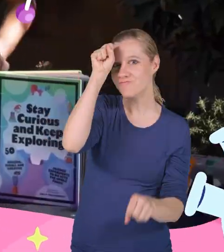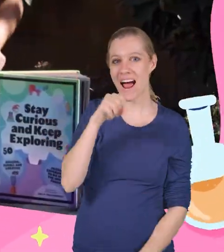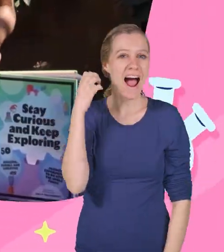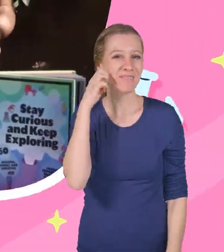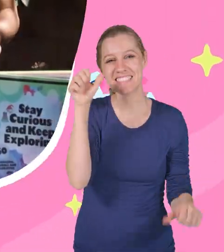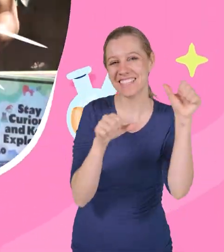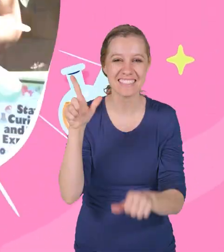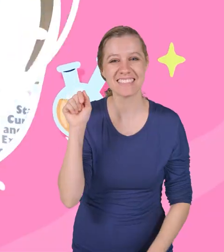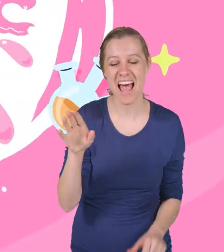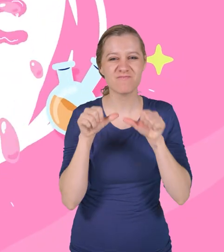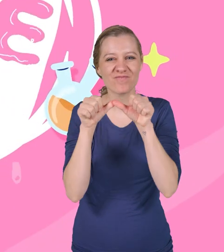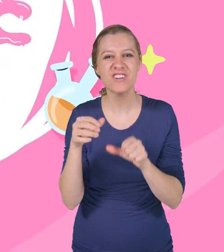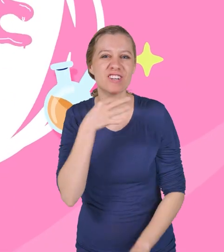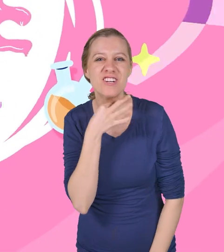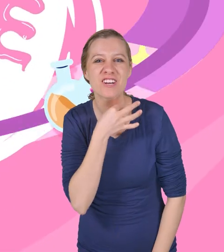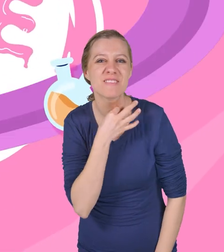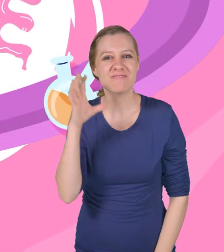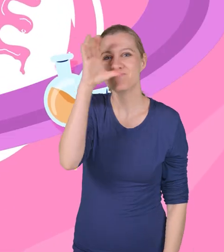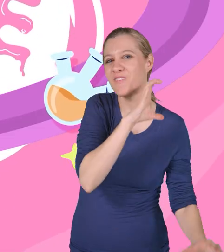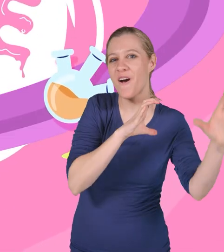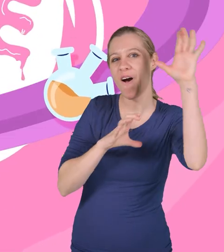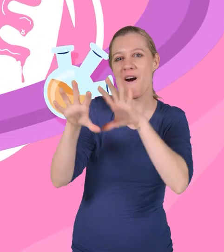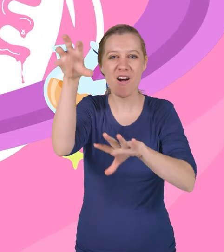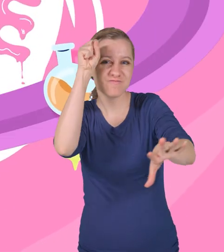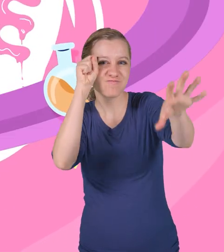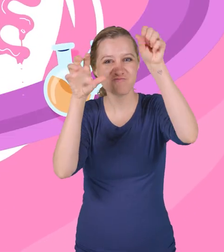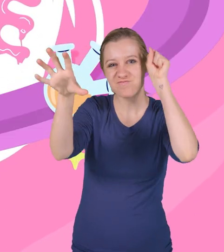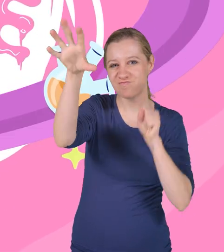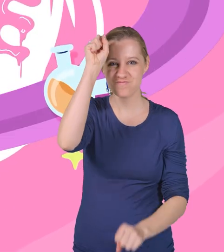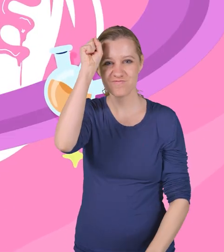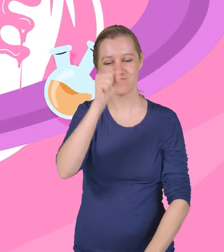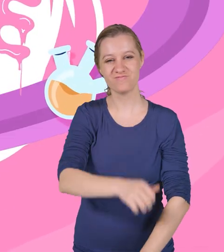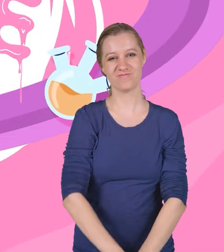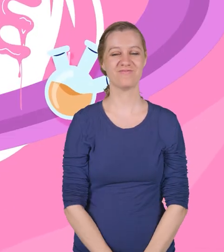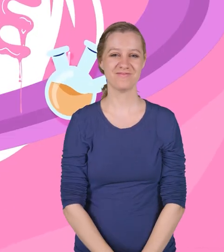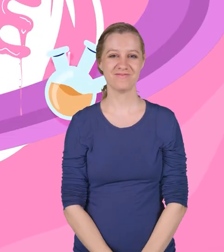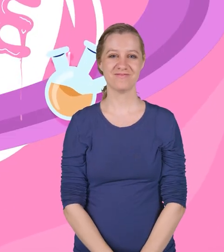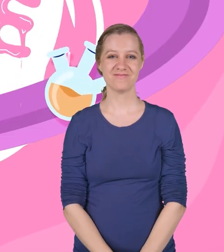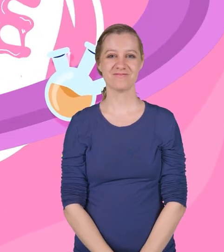exploring. Emily's Science Lab, stay curious and keep exploring.